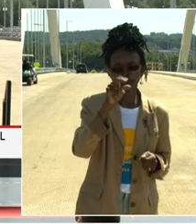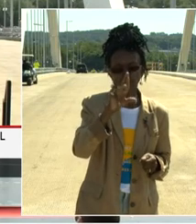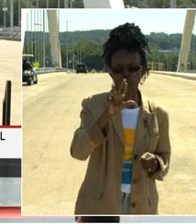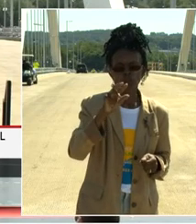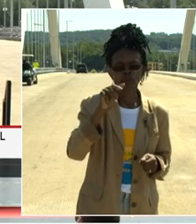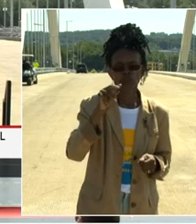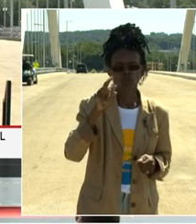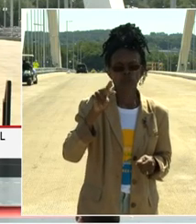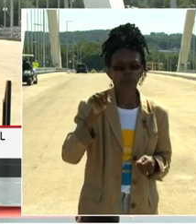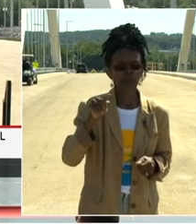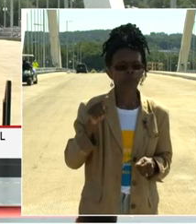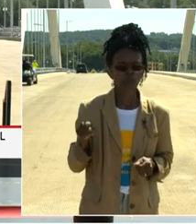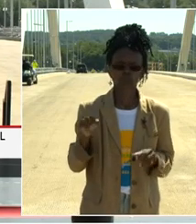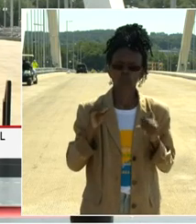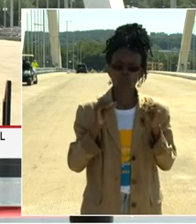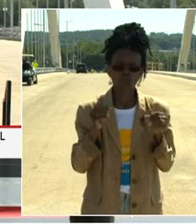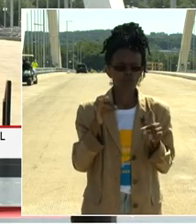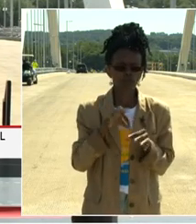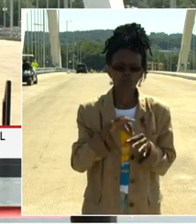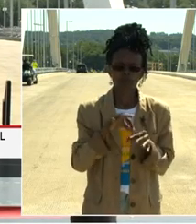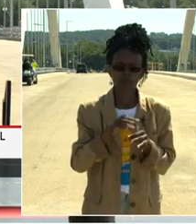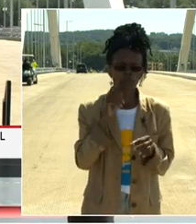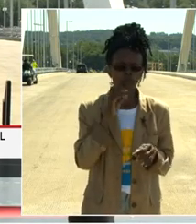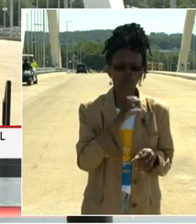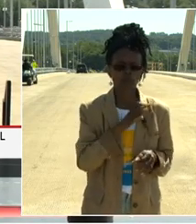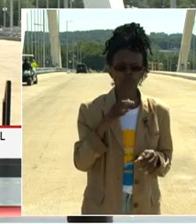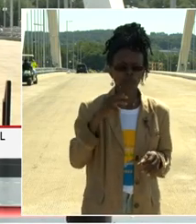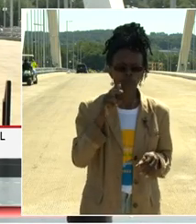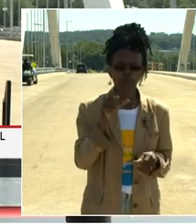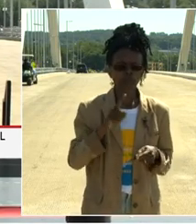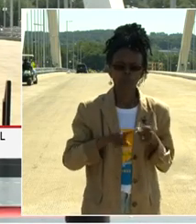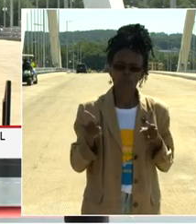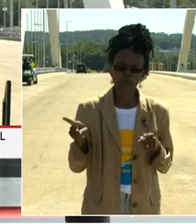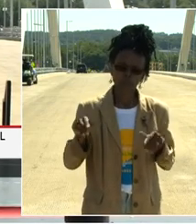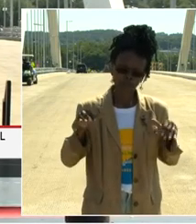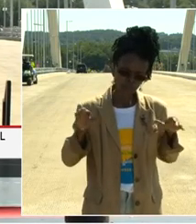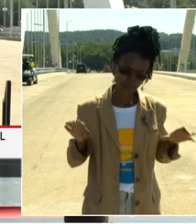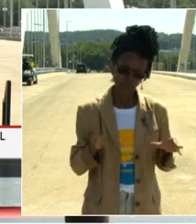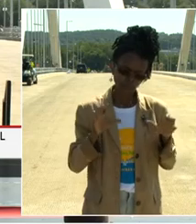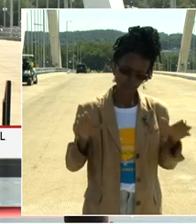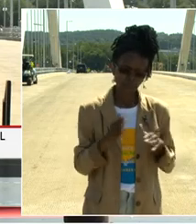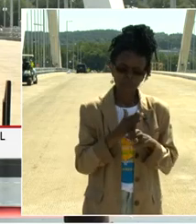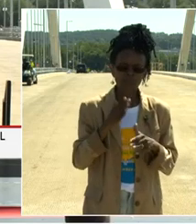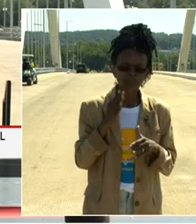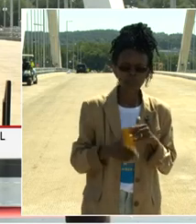and got this done anyway. You think of that.